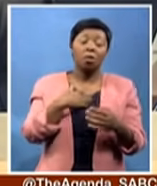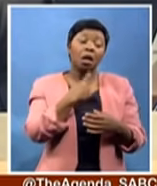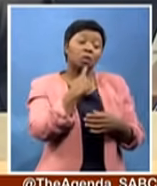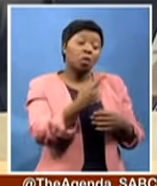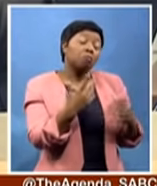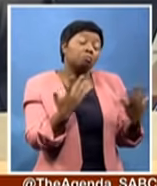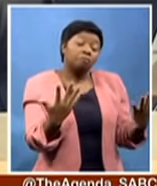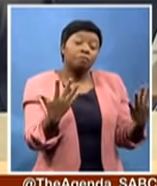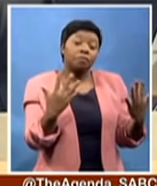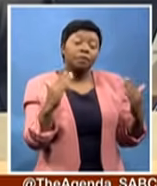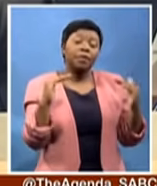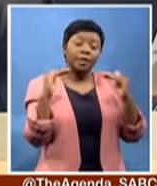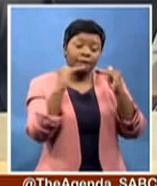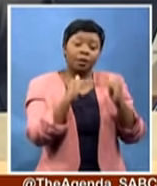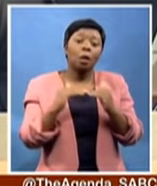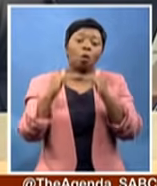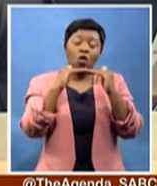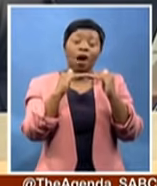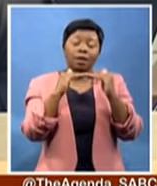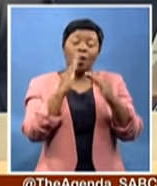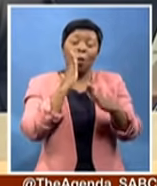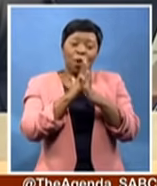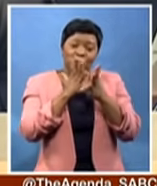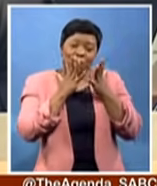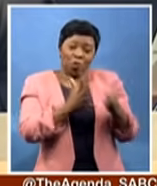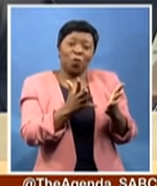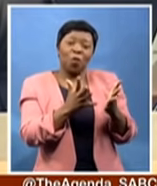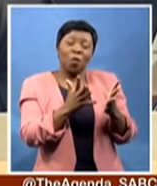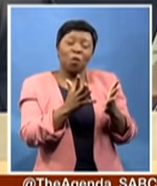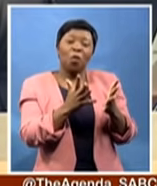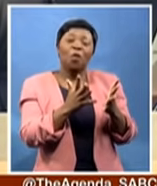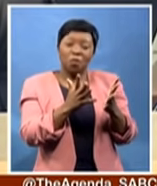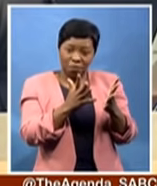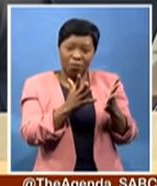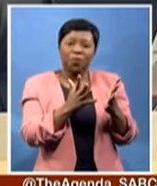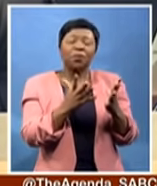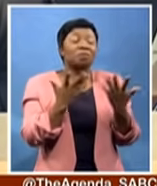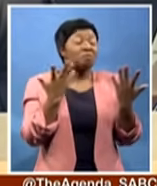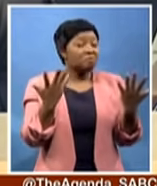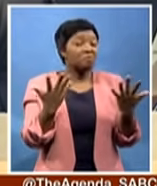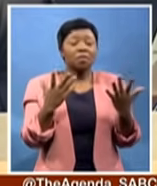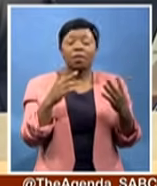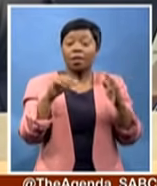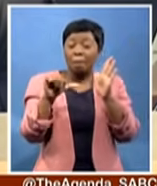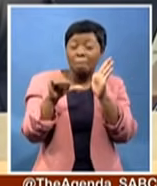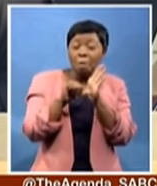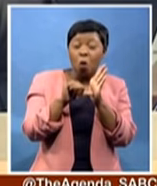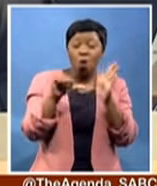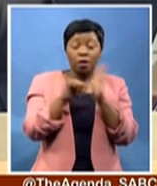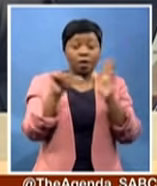It works in such a way that when there are important matters that affect the state and the